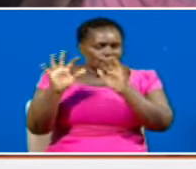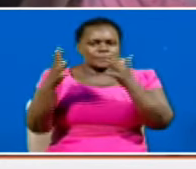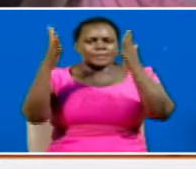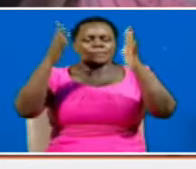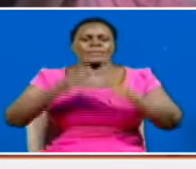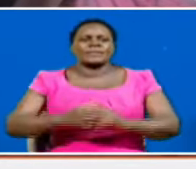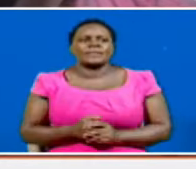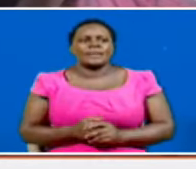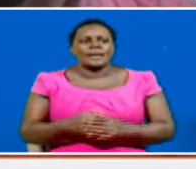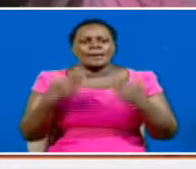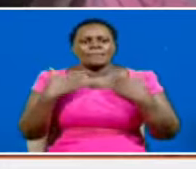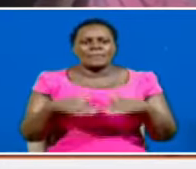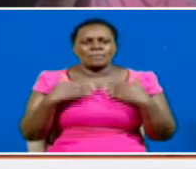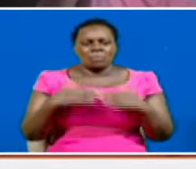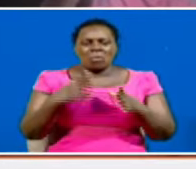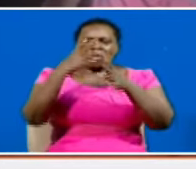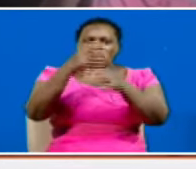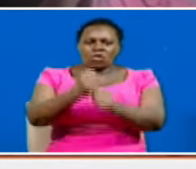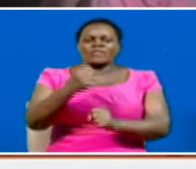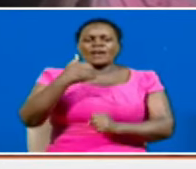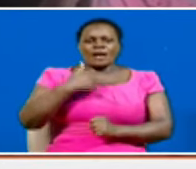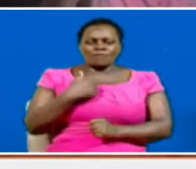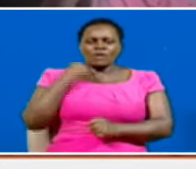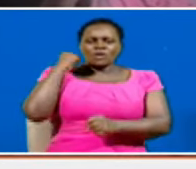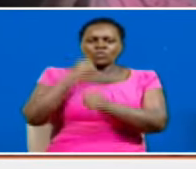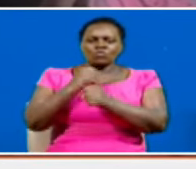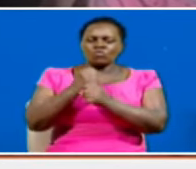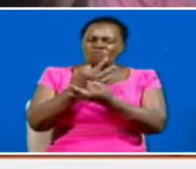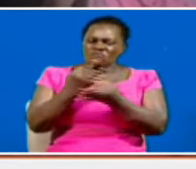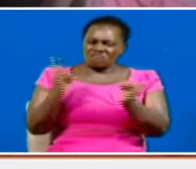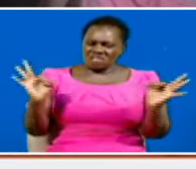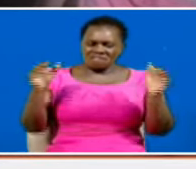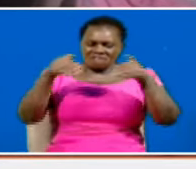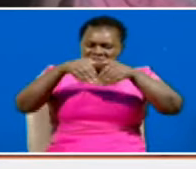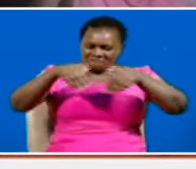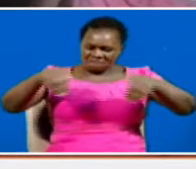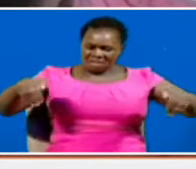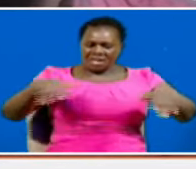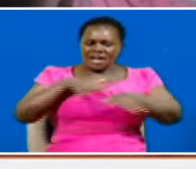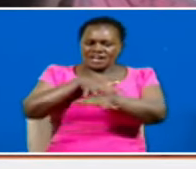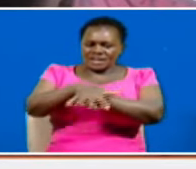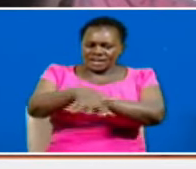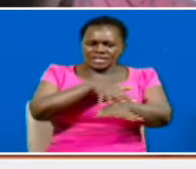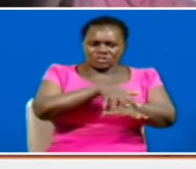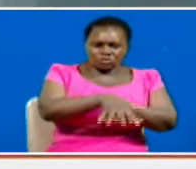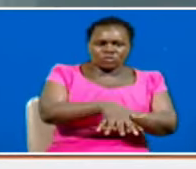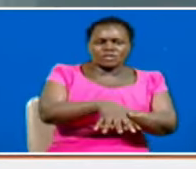celebrated. People should be confident that we are going to conduct a free and fair grassroots election.